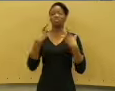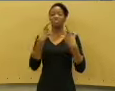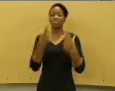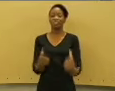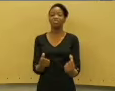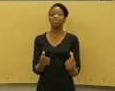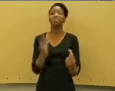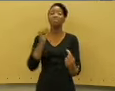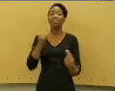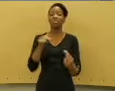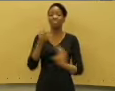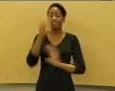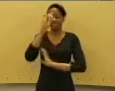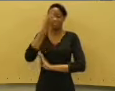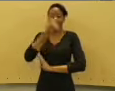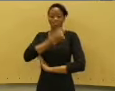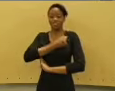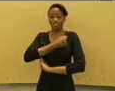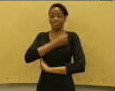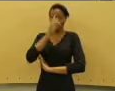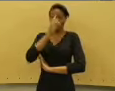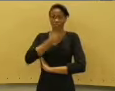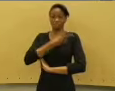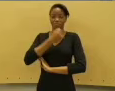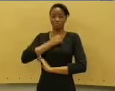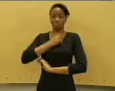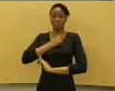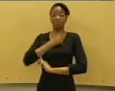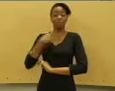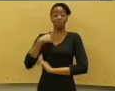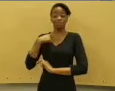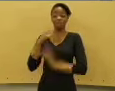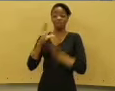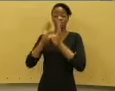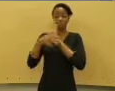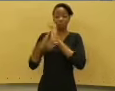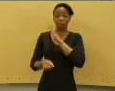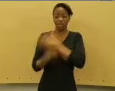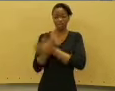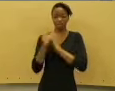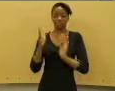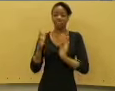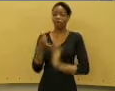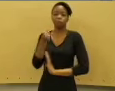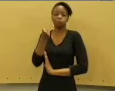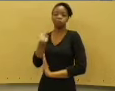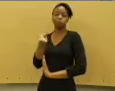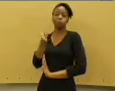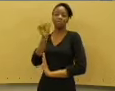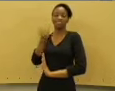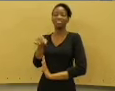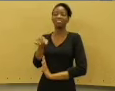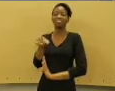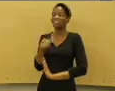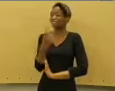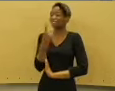got disabled, she got to understand that this is my way of getting better, you know. It's